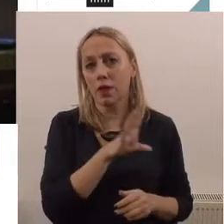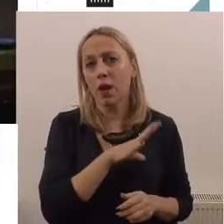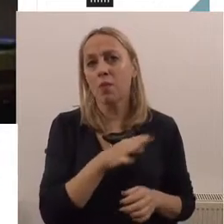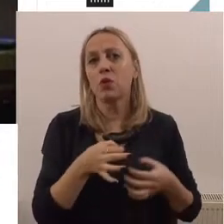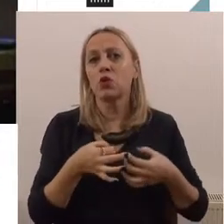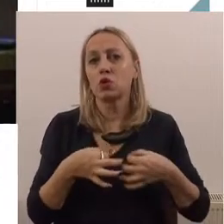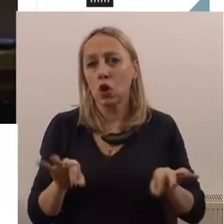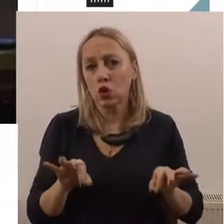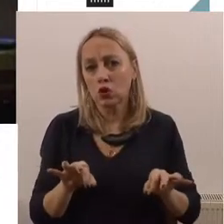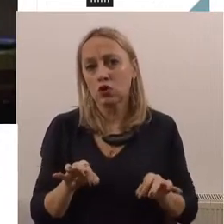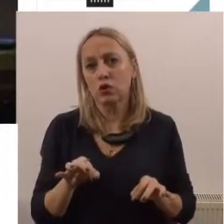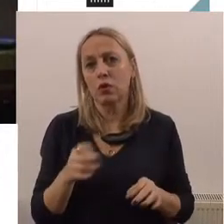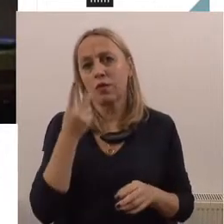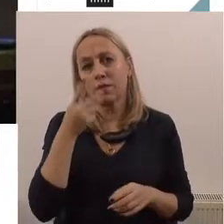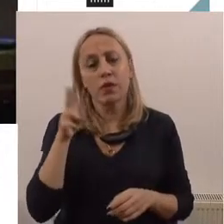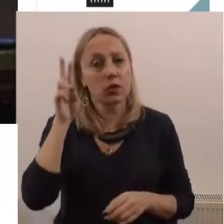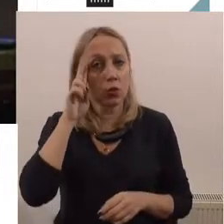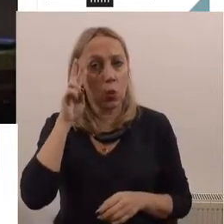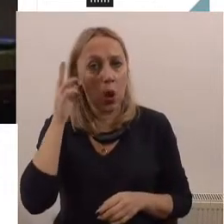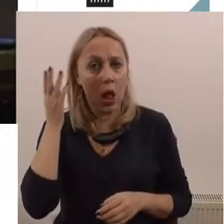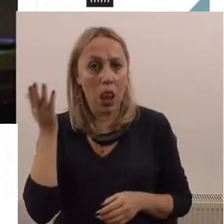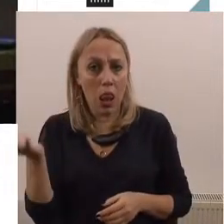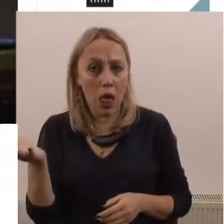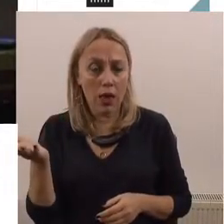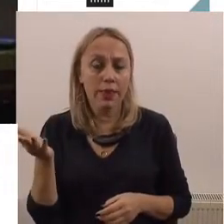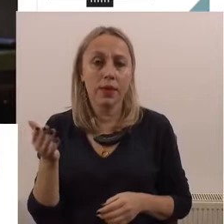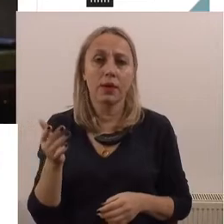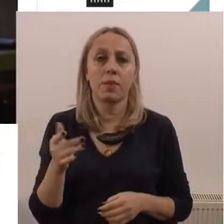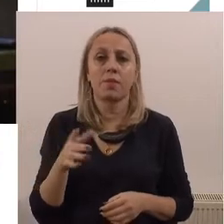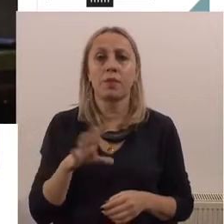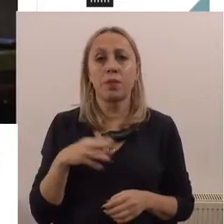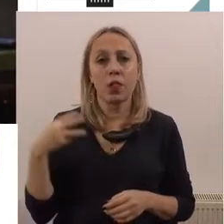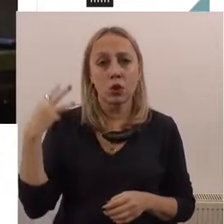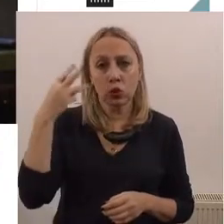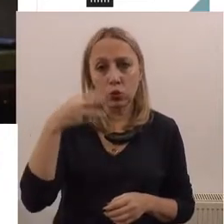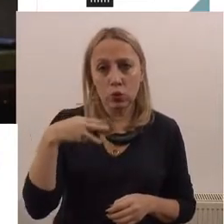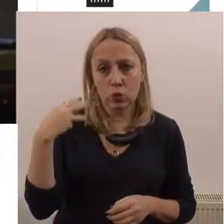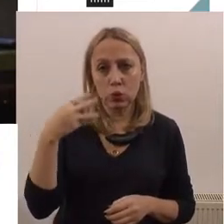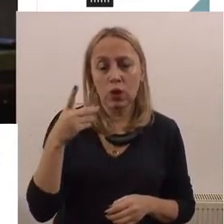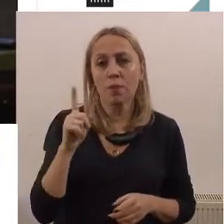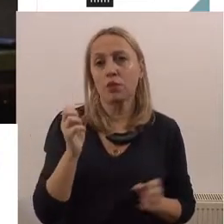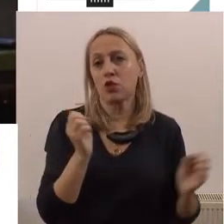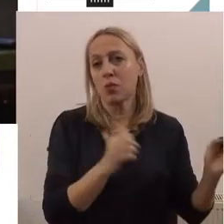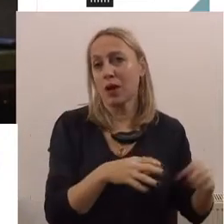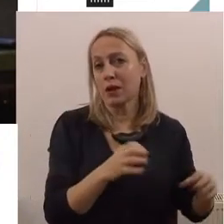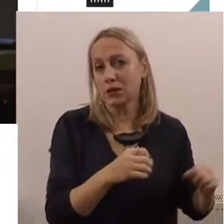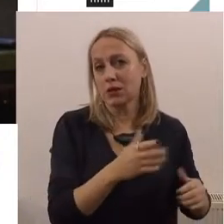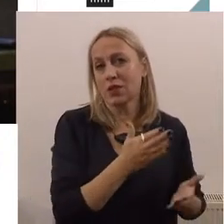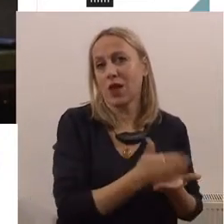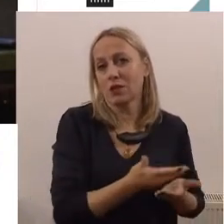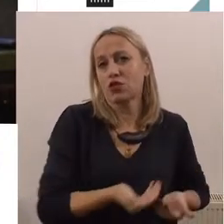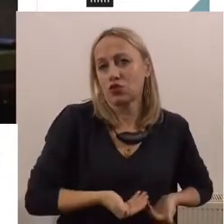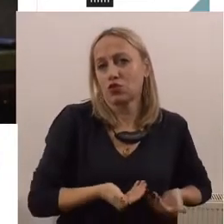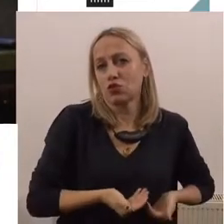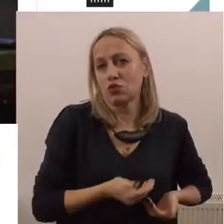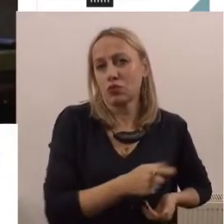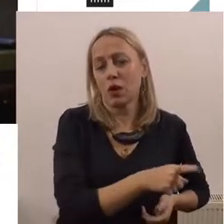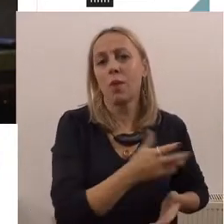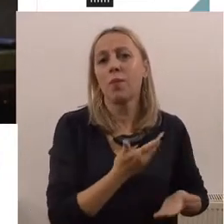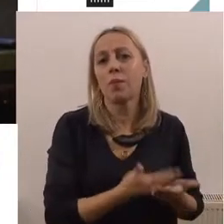there, so there was some nominal accessibility